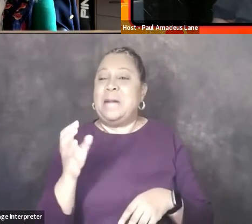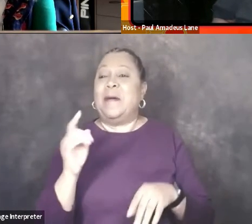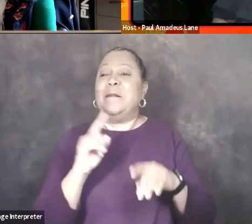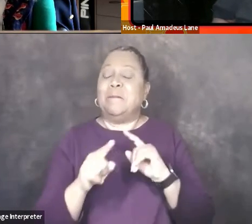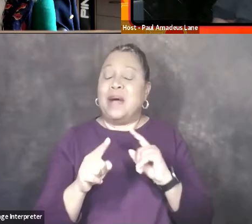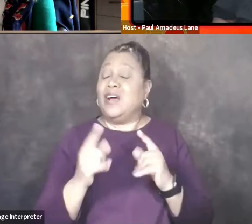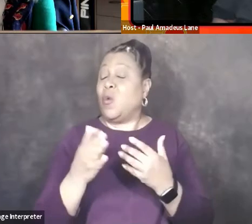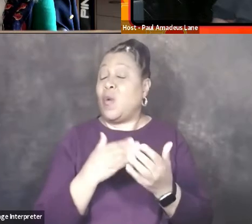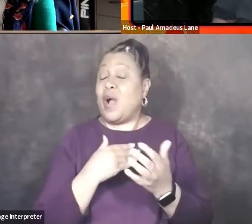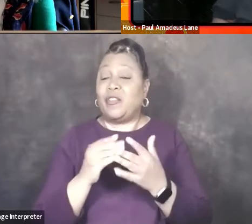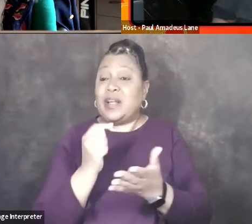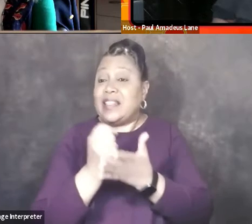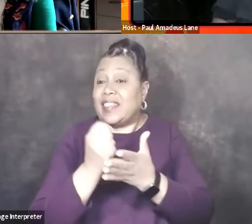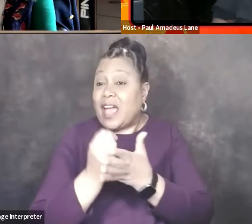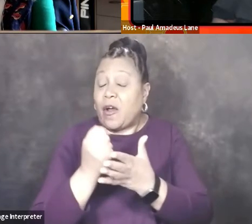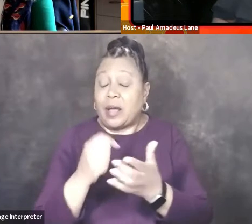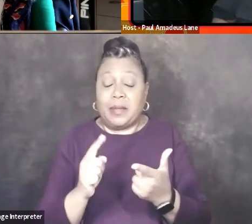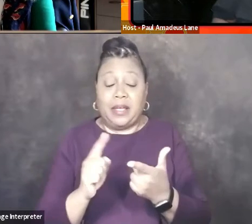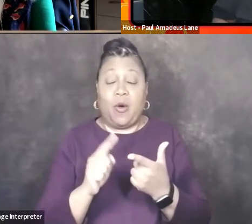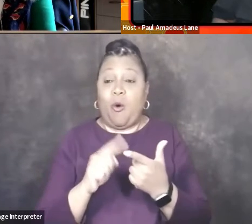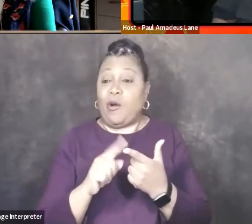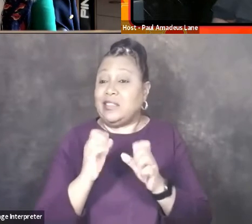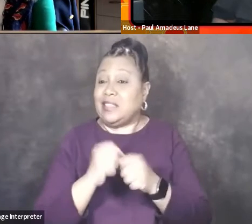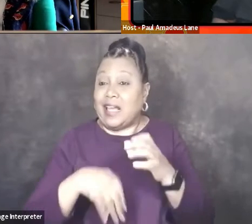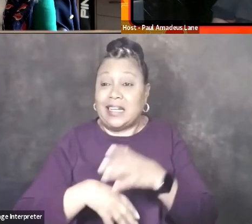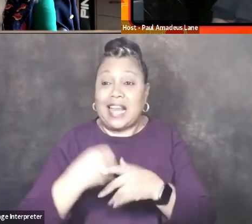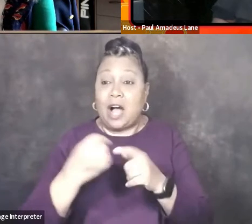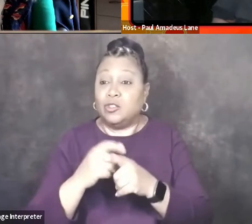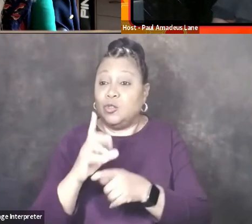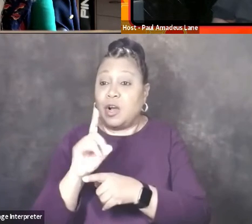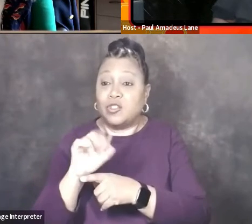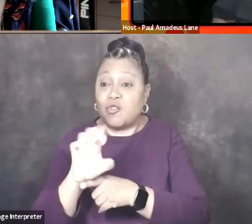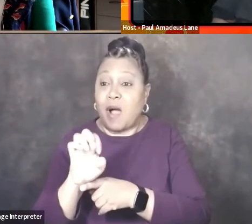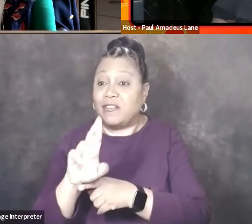But whether it's therapy or whether it's just getting out to a driving